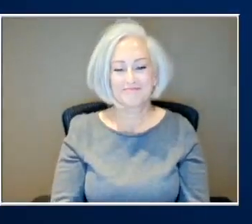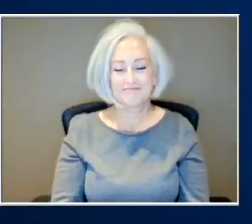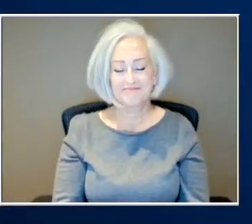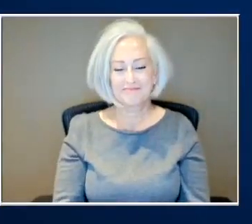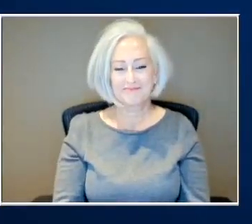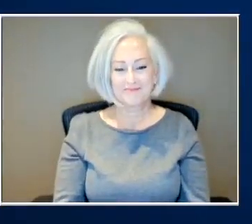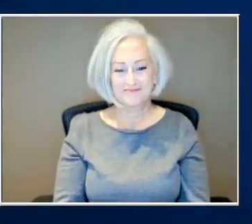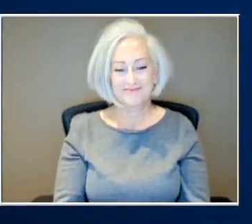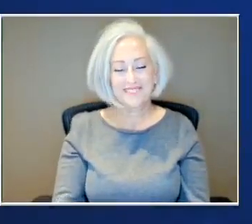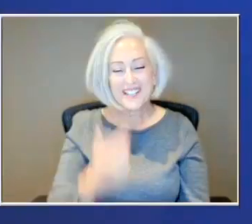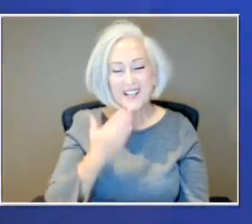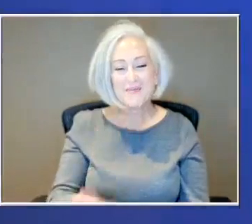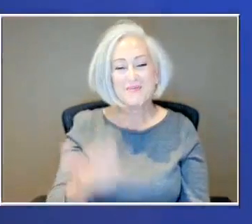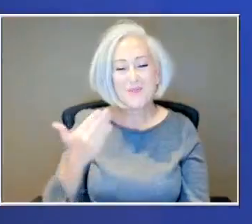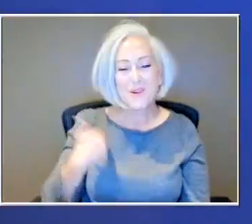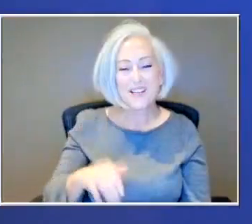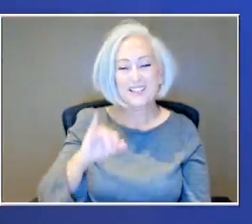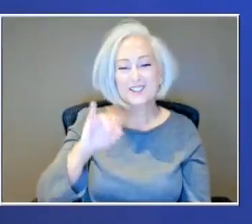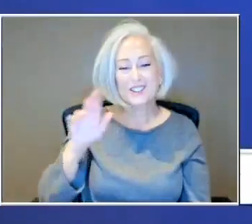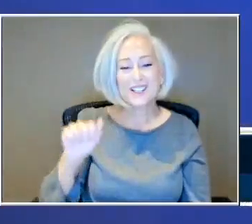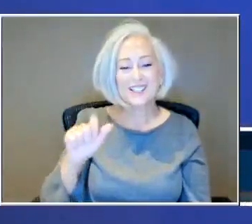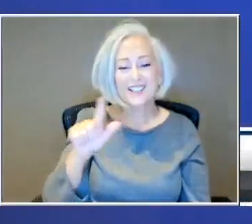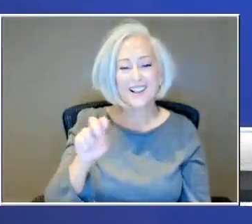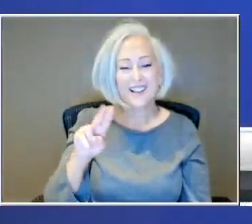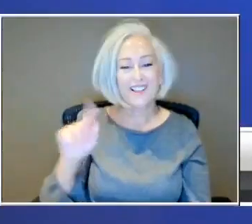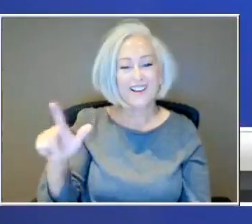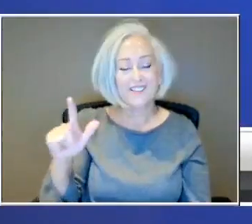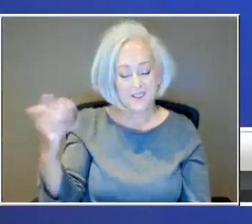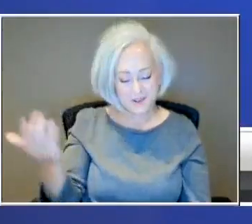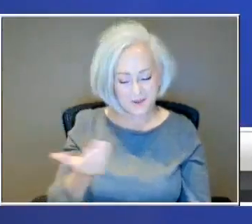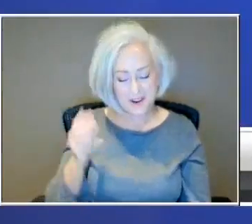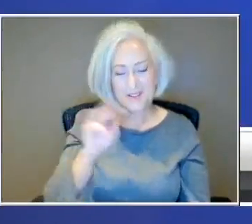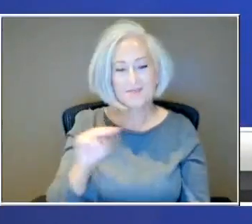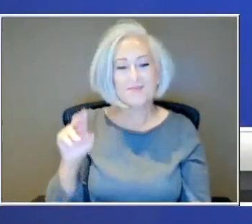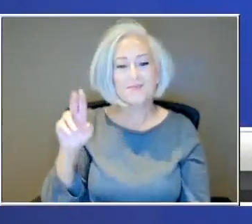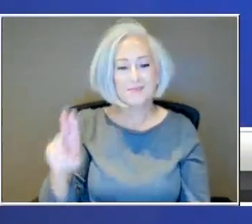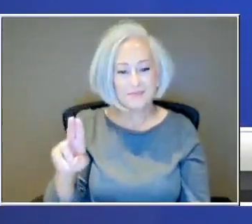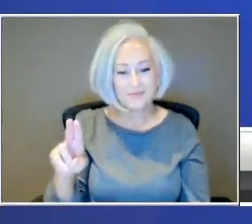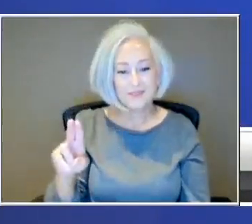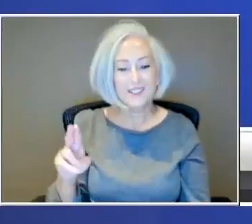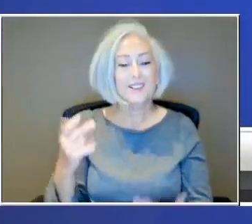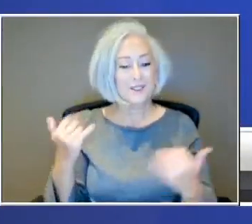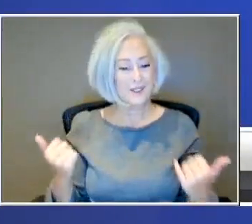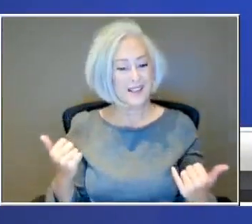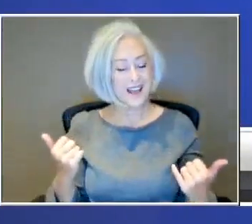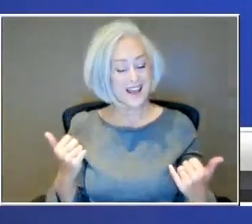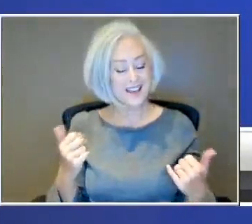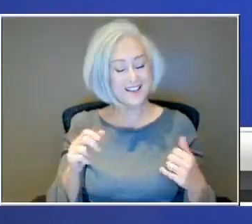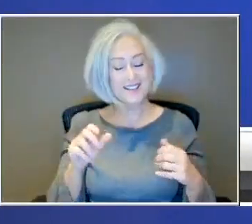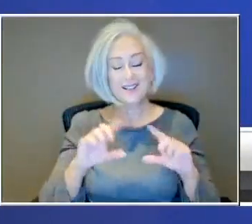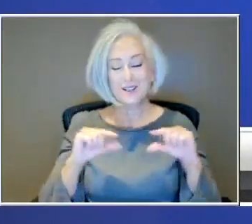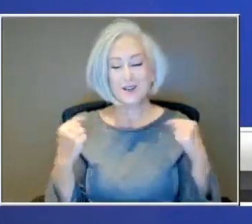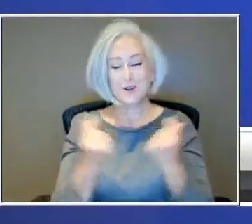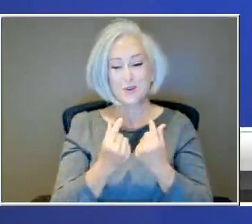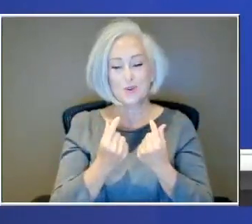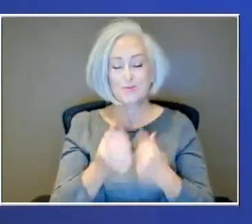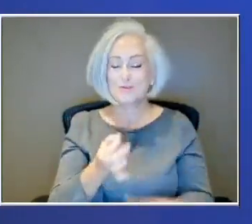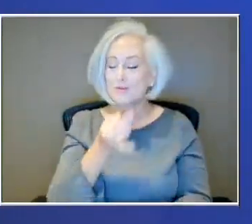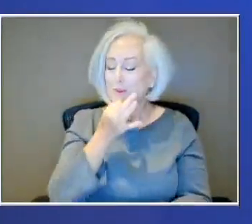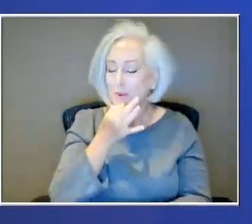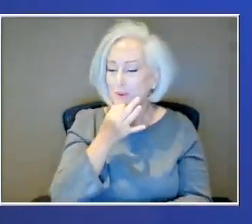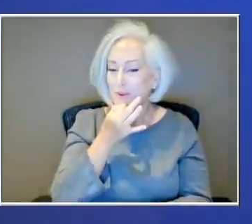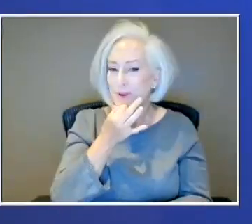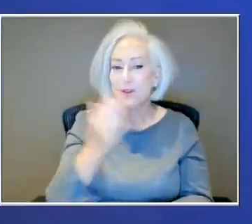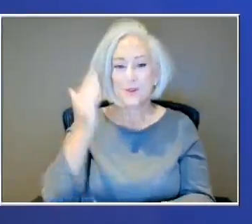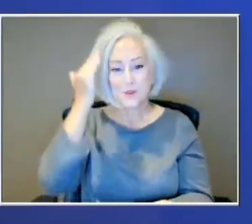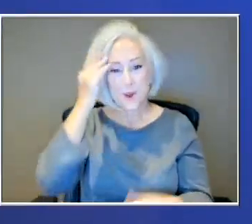Good morning, I'm Jessica Lovell, and welcome to the Morning Medical Update. We have assembled a panel of experts to remind us that Halloween, it can be fun